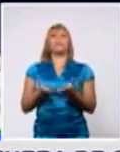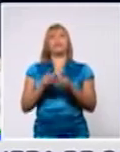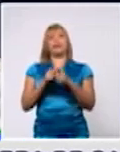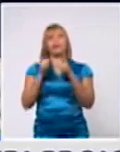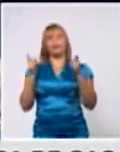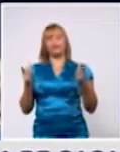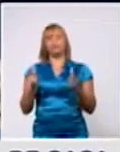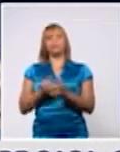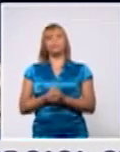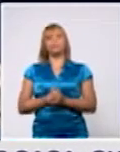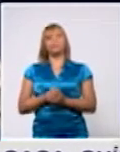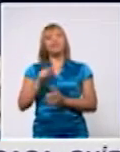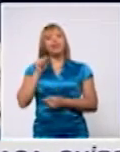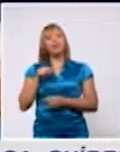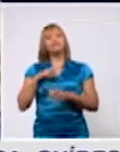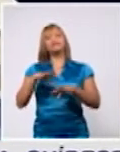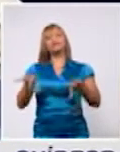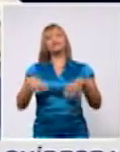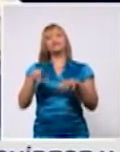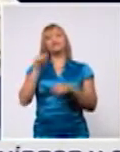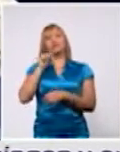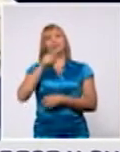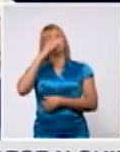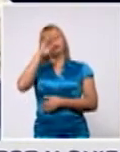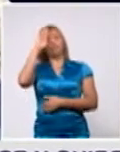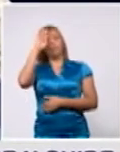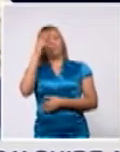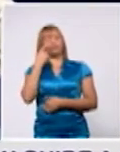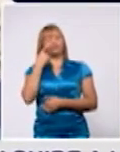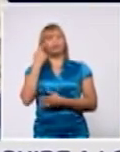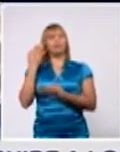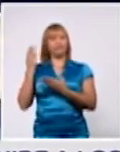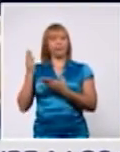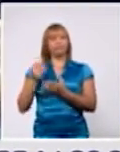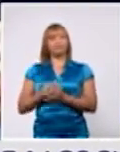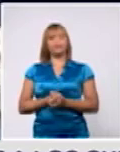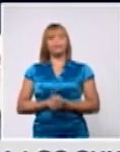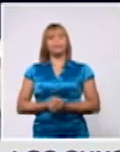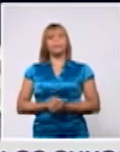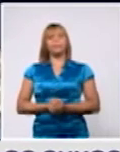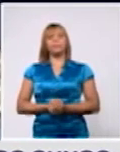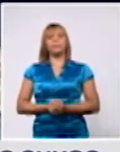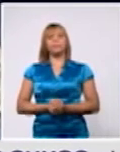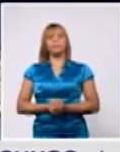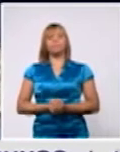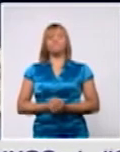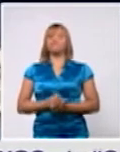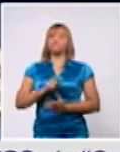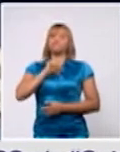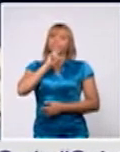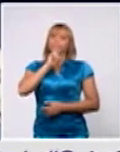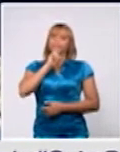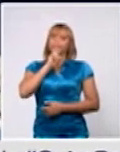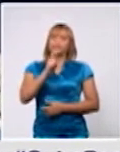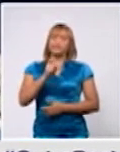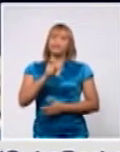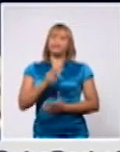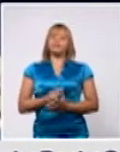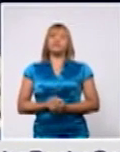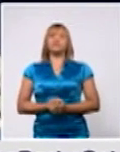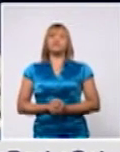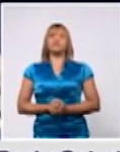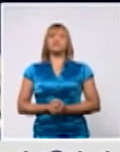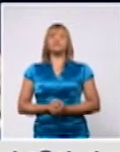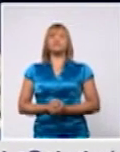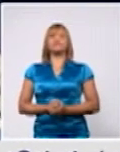home, living their normal lives and undertaking their usual activities. However, the number